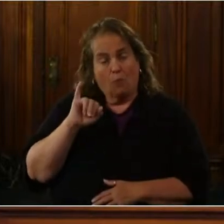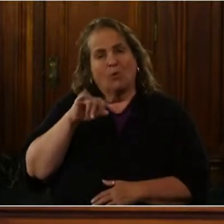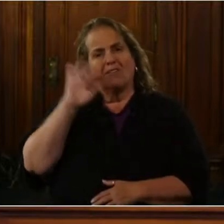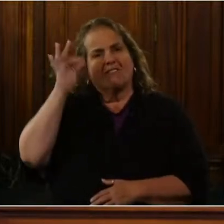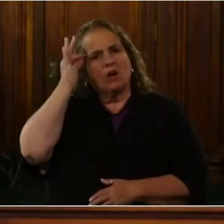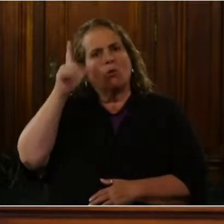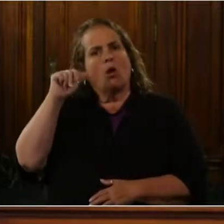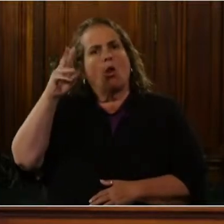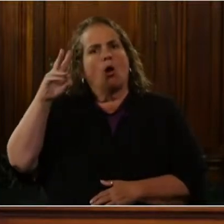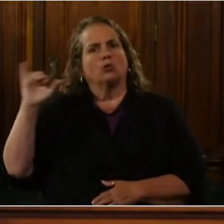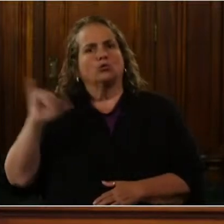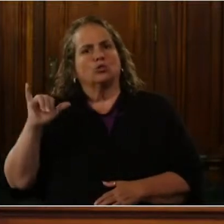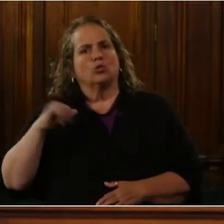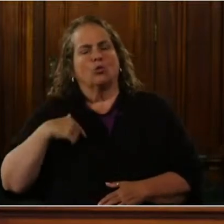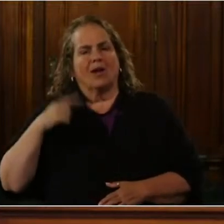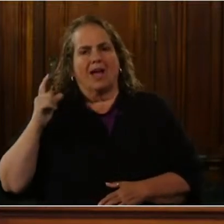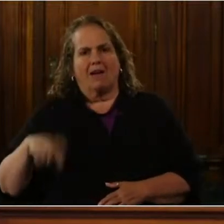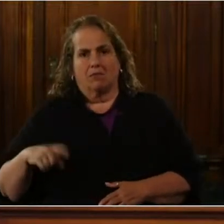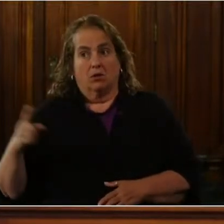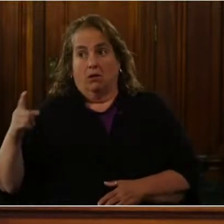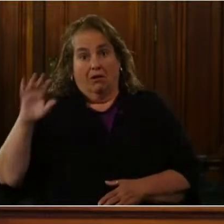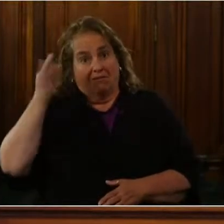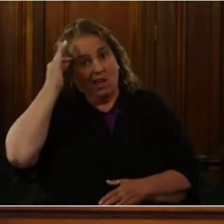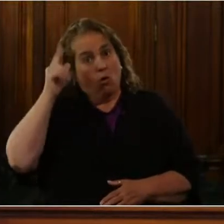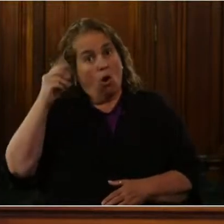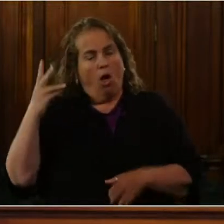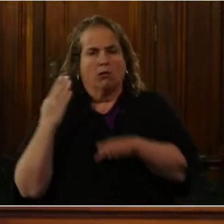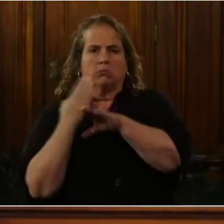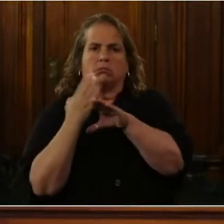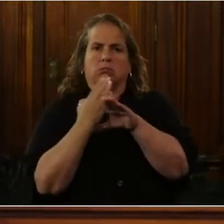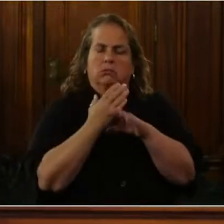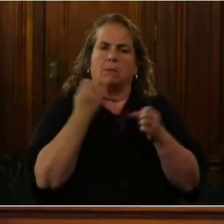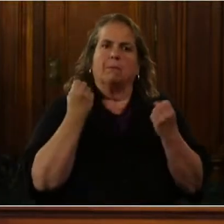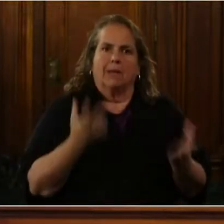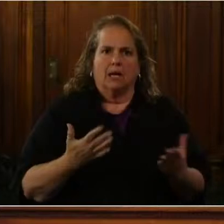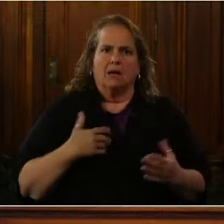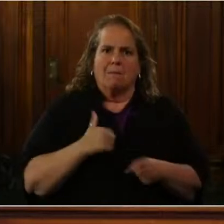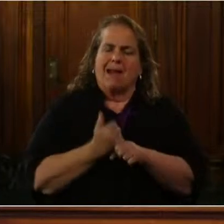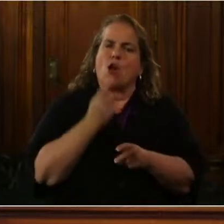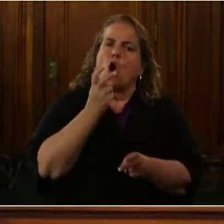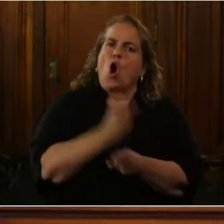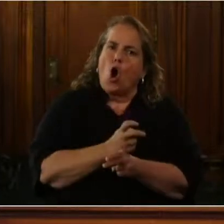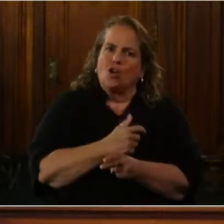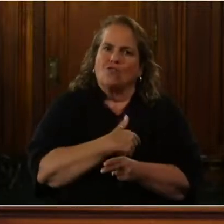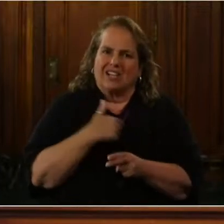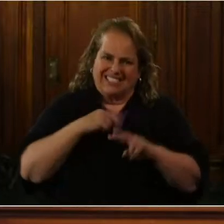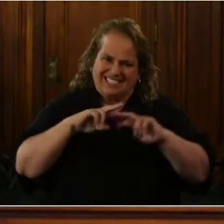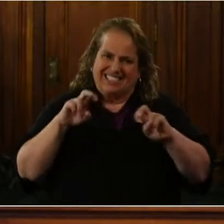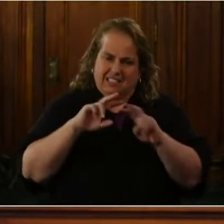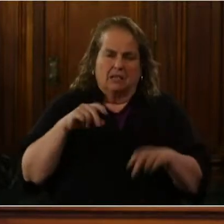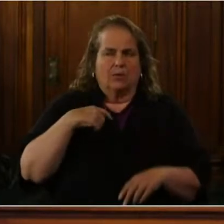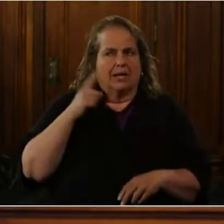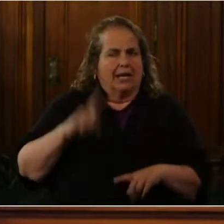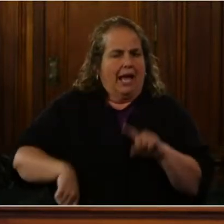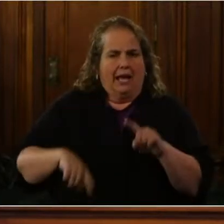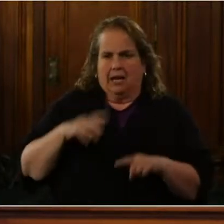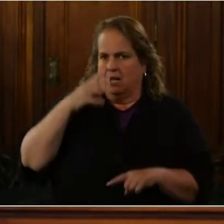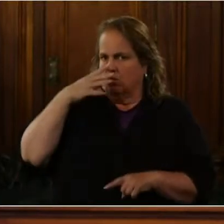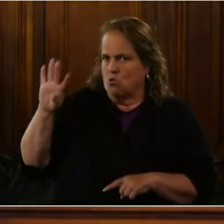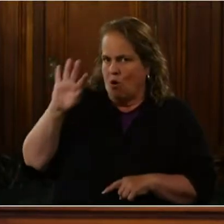hurdles they set up, and a lot of those hurdles have made it hard for people to get unemployment. And we can't ignore federal law, and we got to go